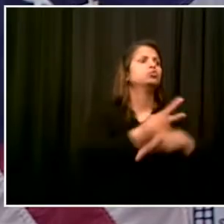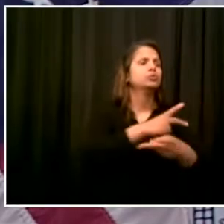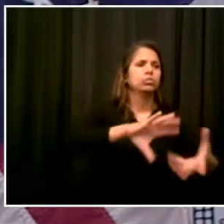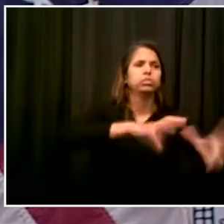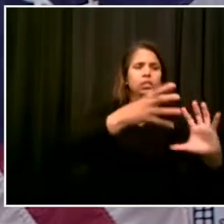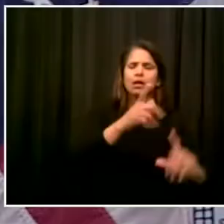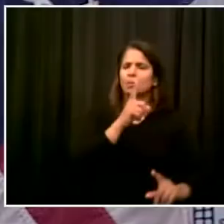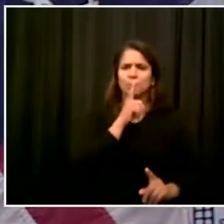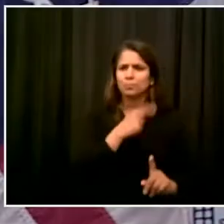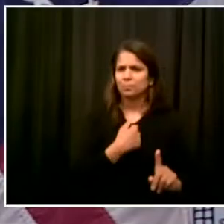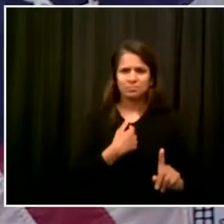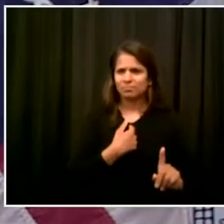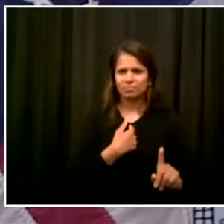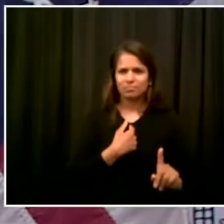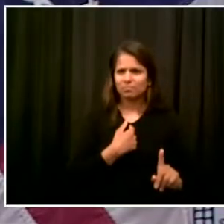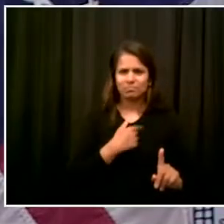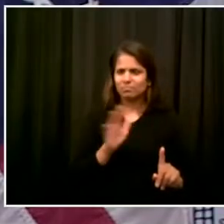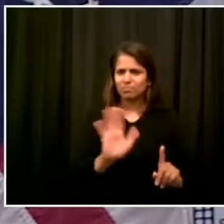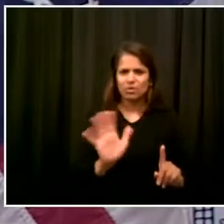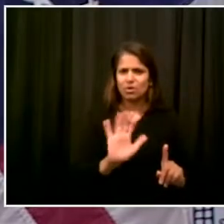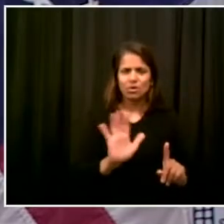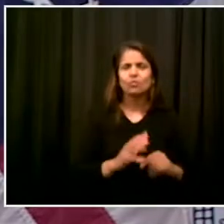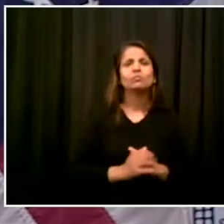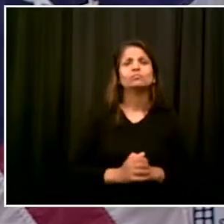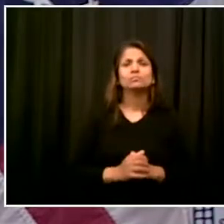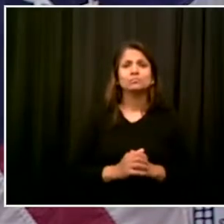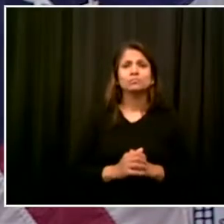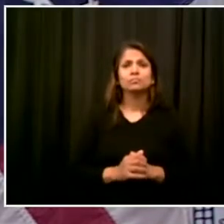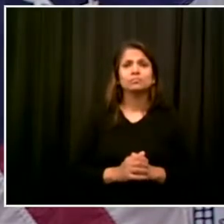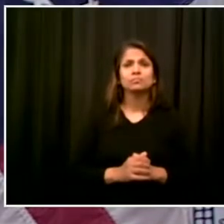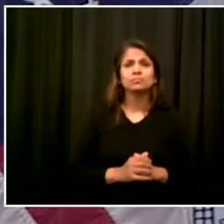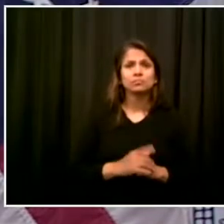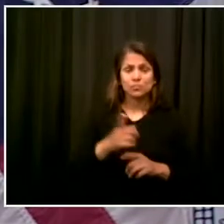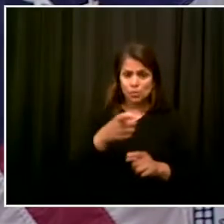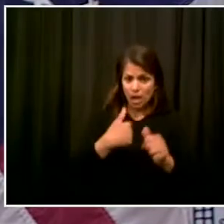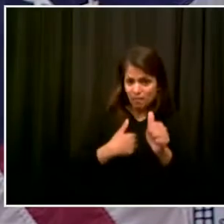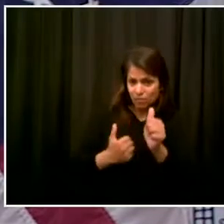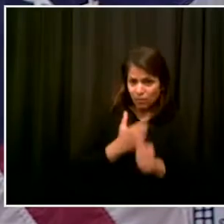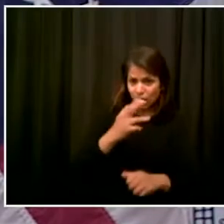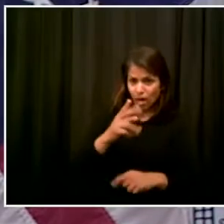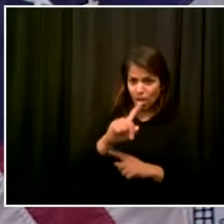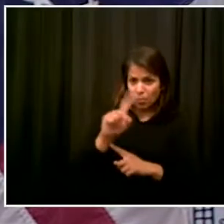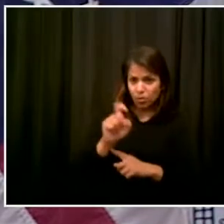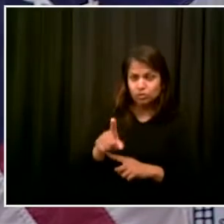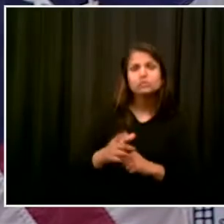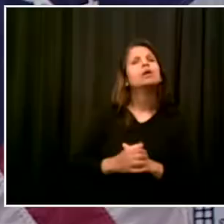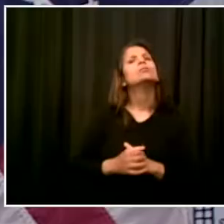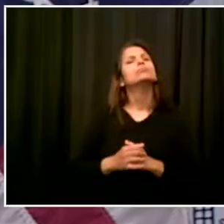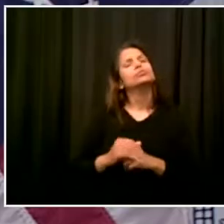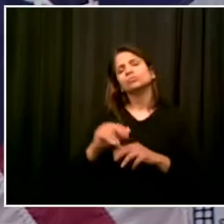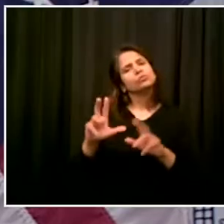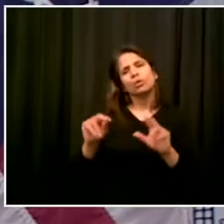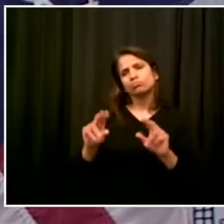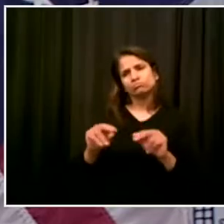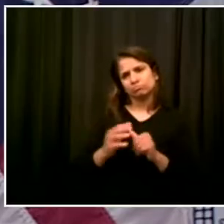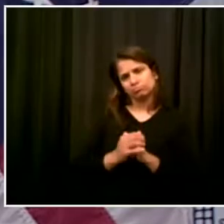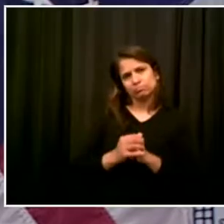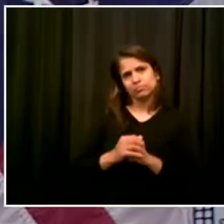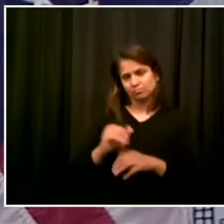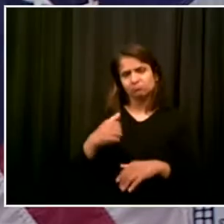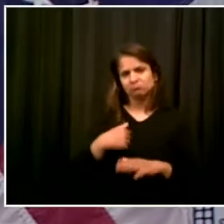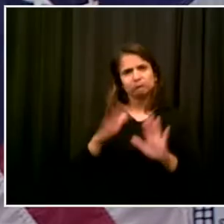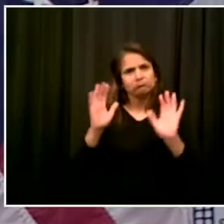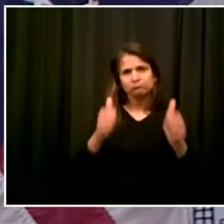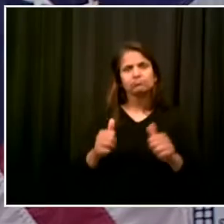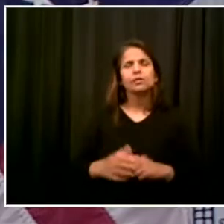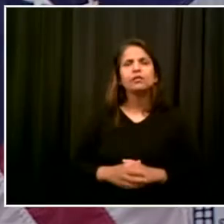follow up that. It speaks for itself. I have the second question, which may be for you or the Commissioner of DOT. Today, former DOT official